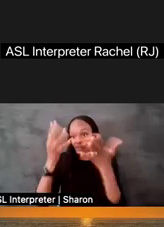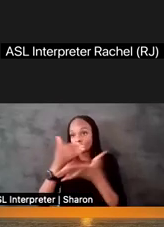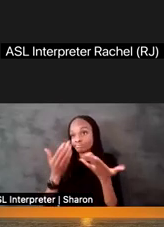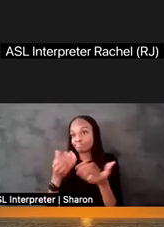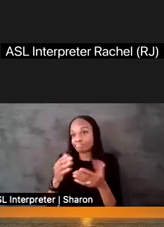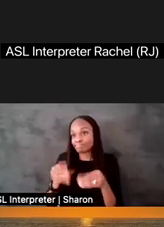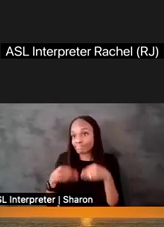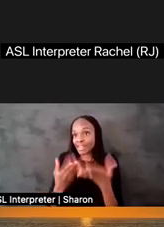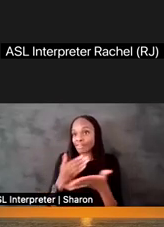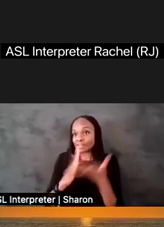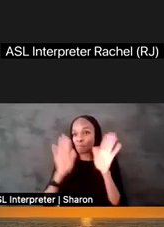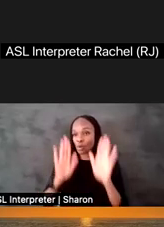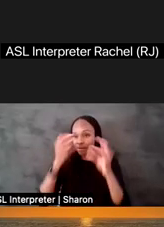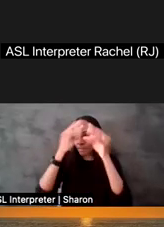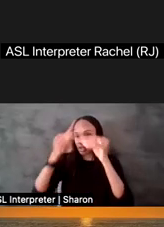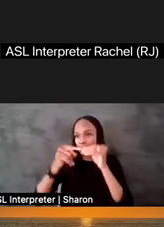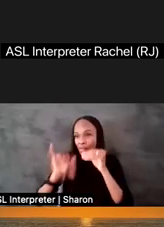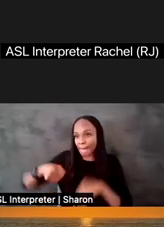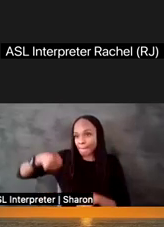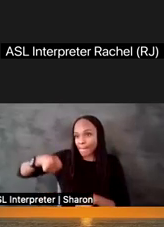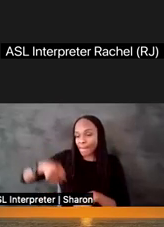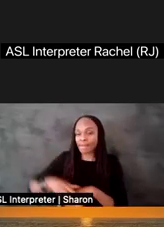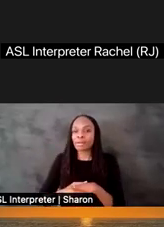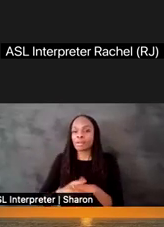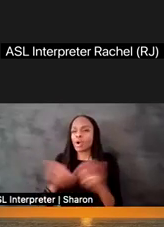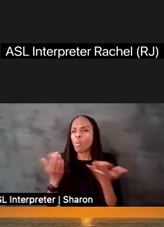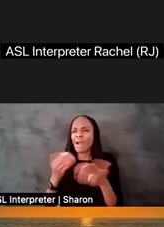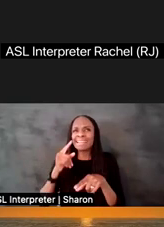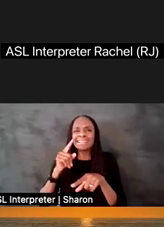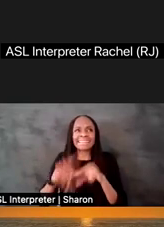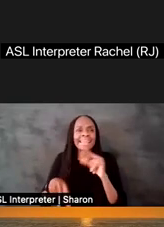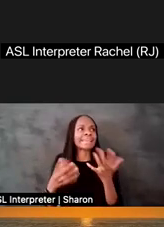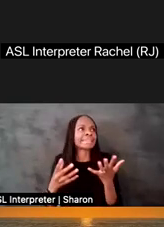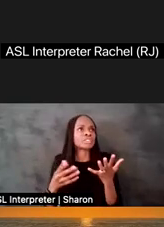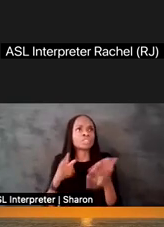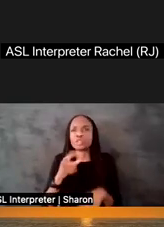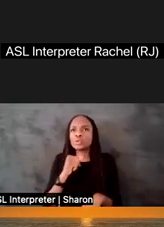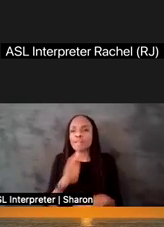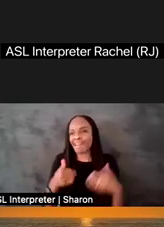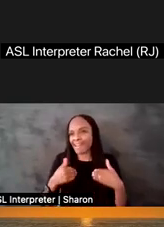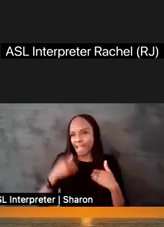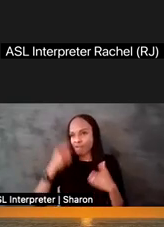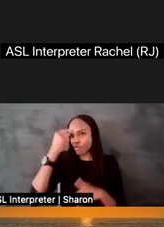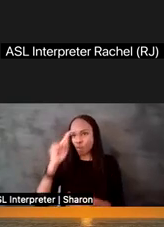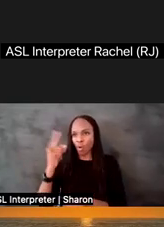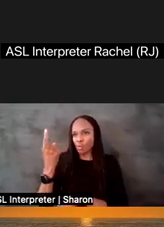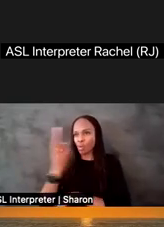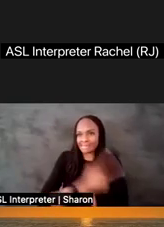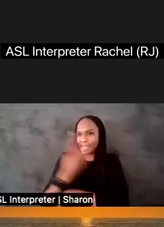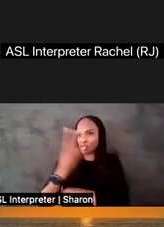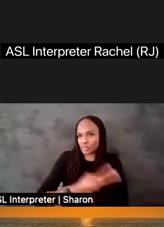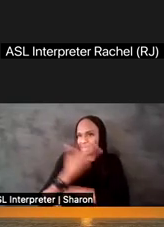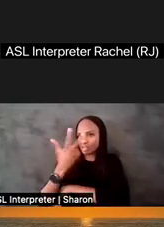always remember, it's what you can't go without for maybe a day, 2 days, 3 days. Those